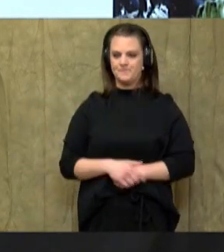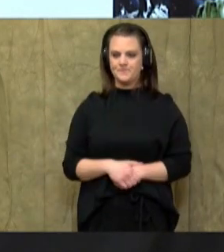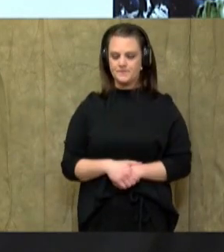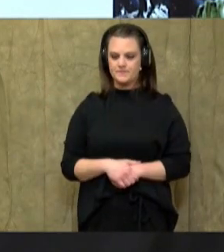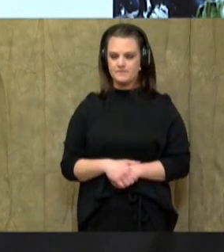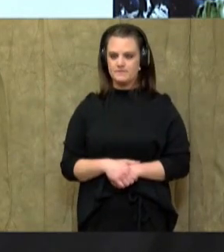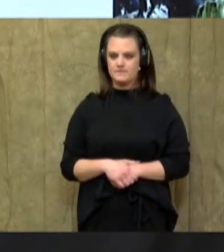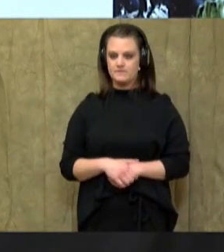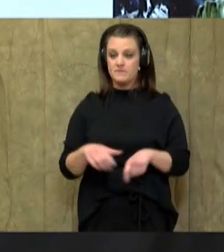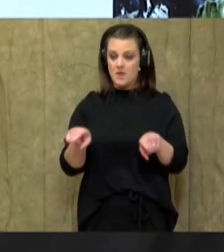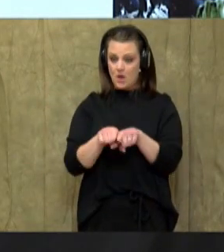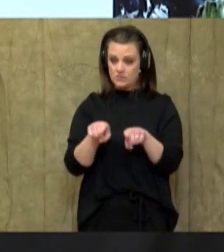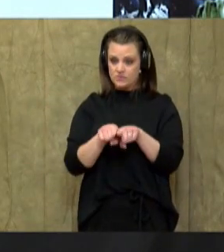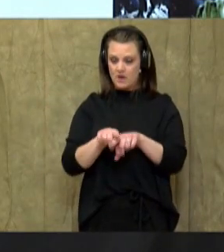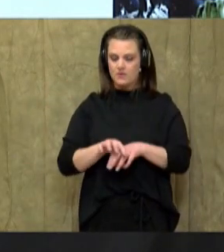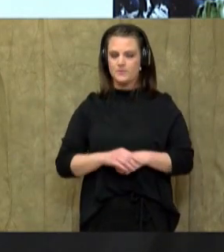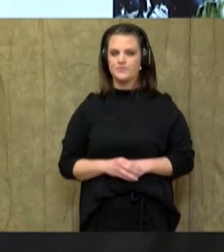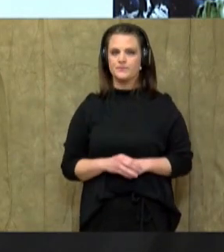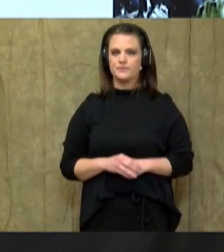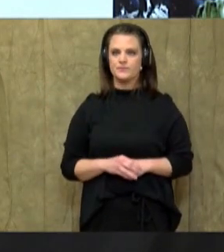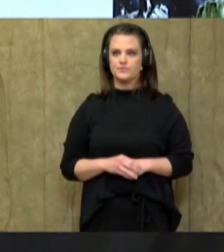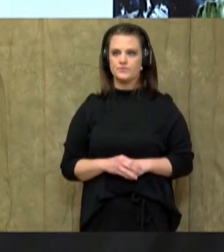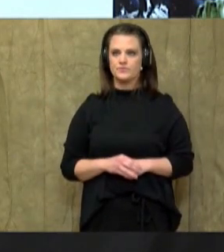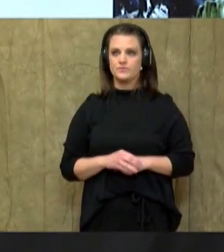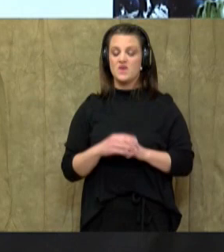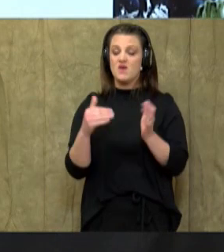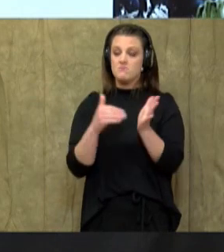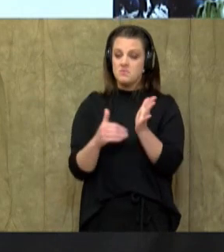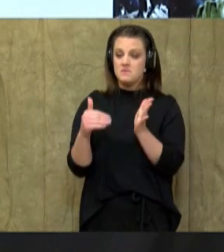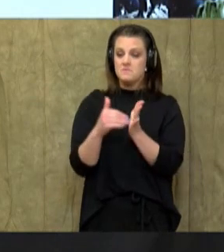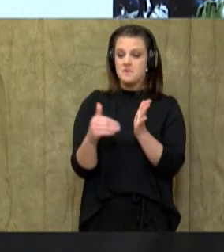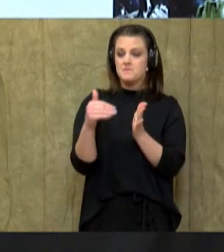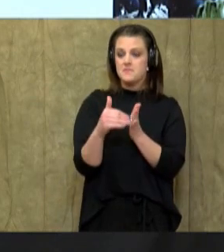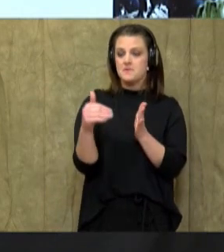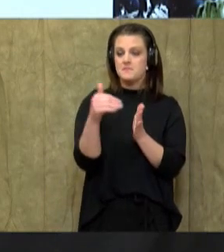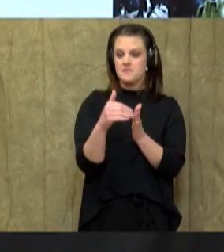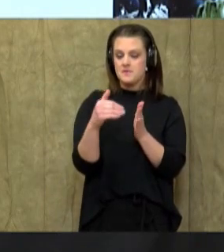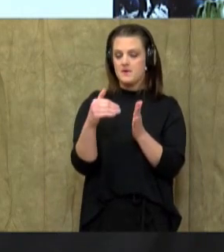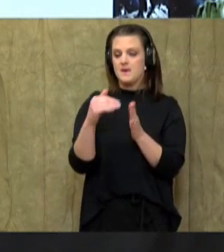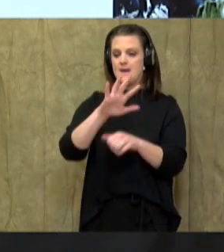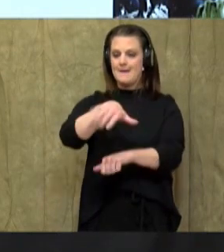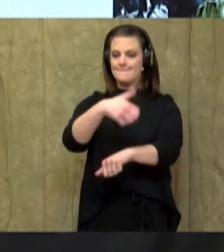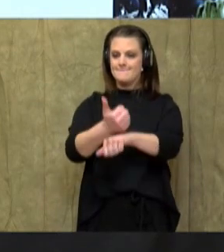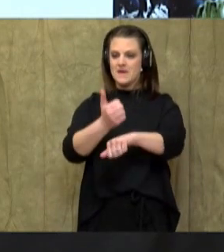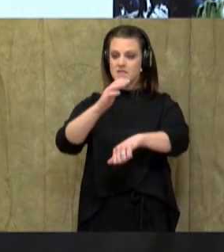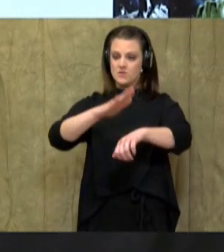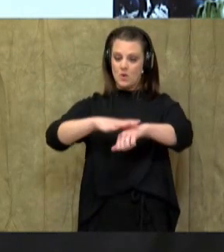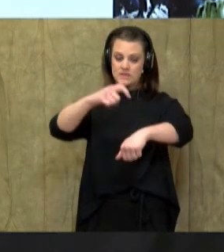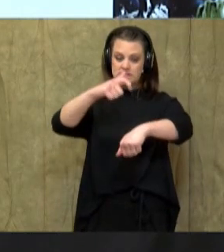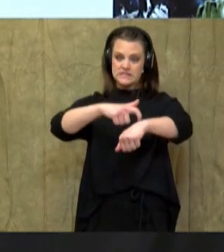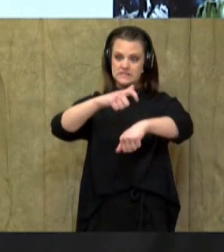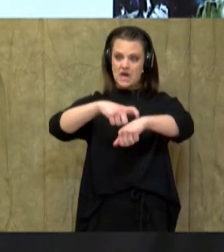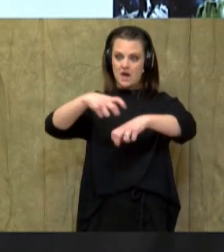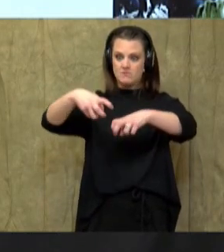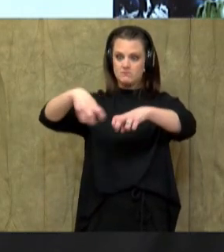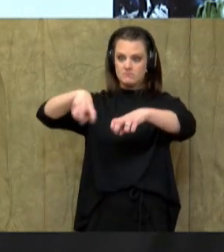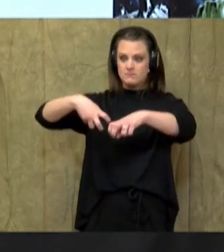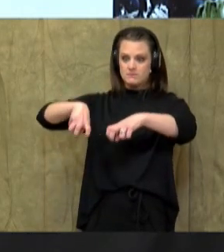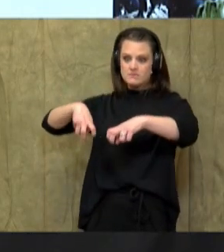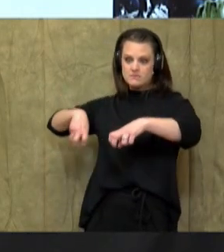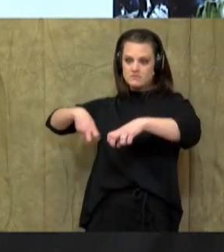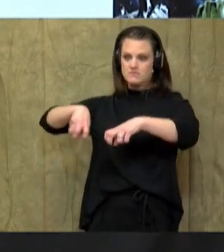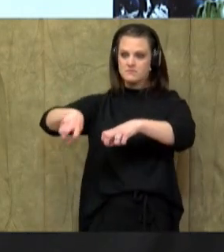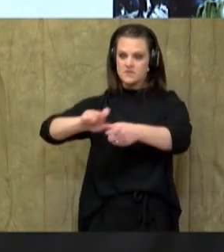Also, science fiction frequently portrays space or even time travel, and it may